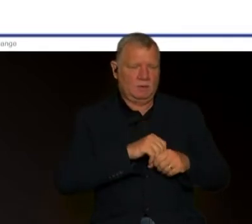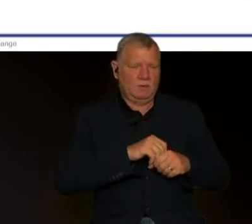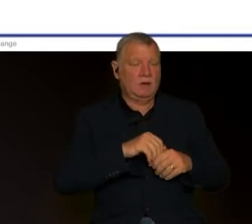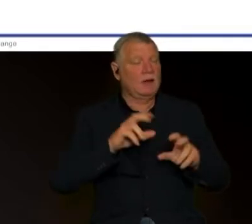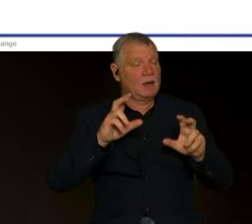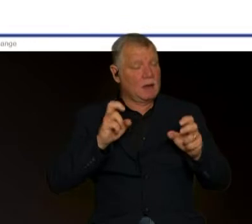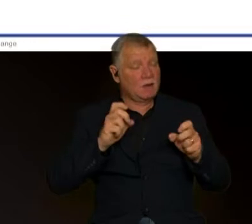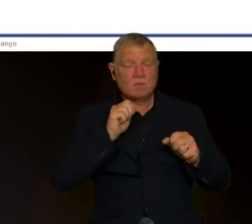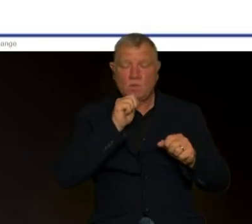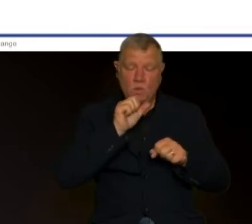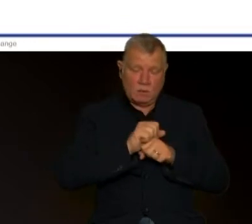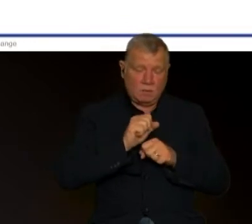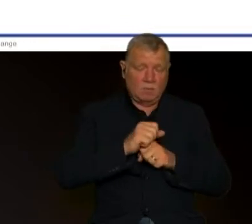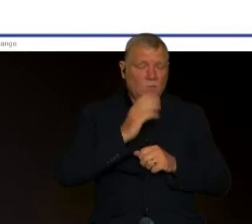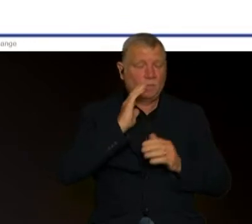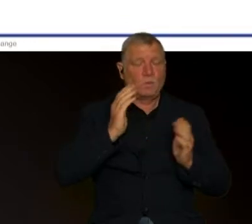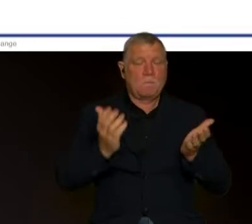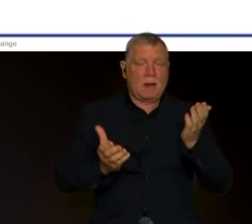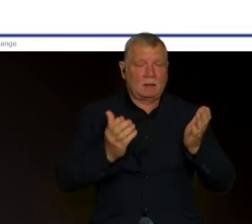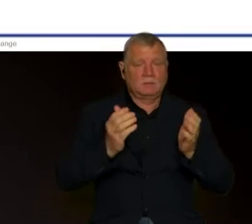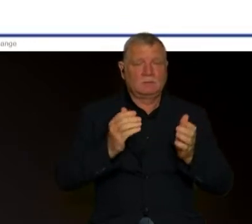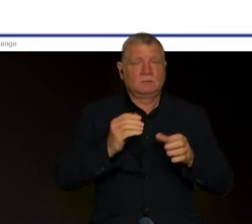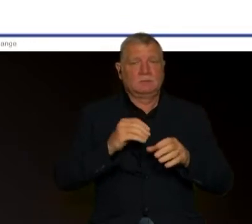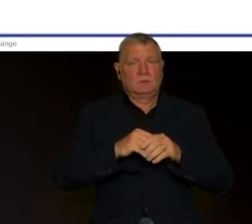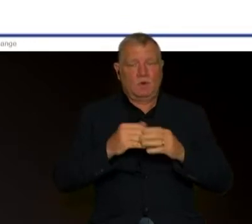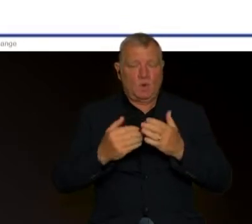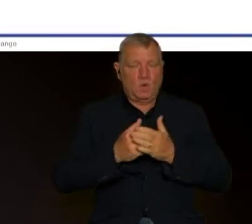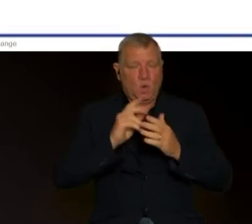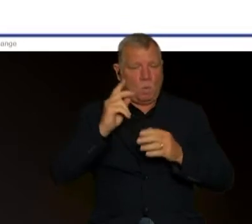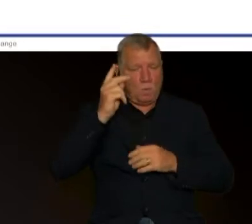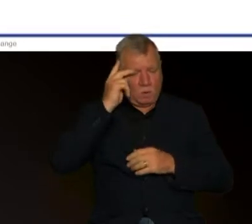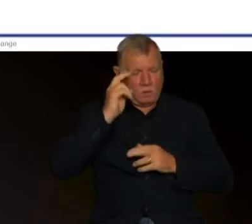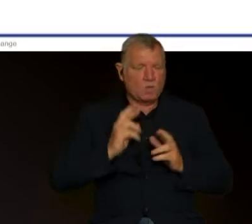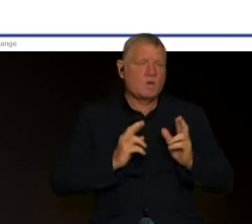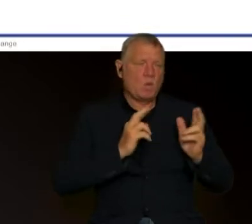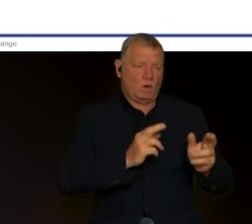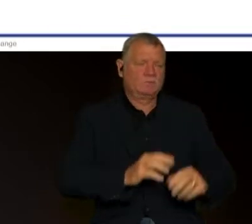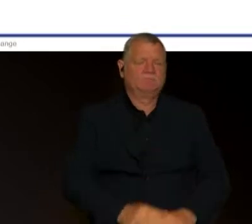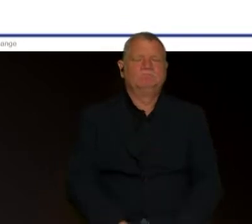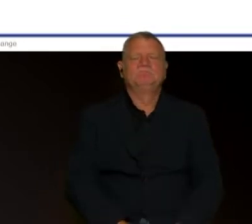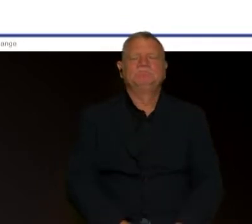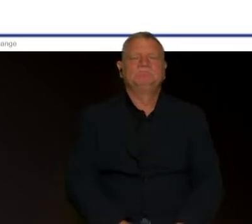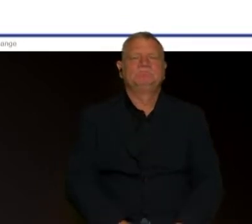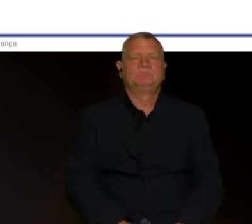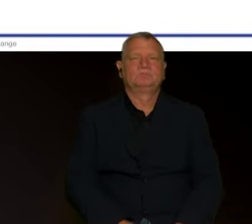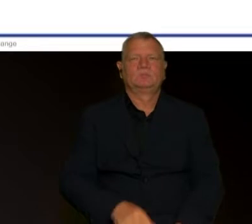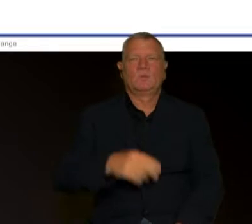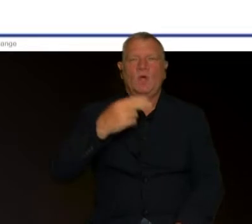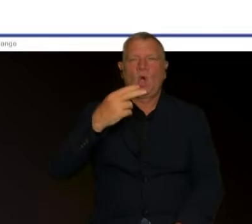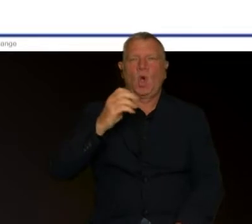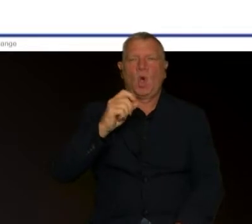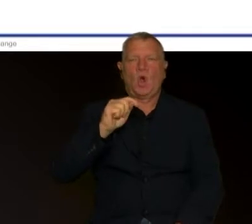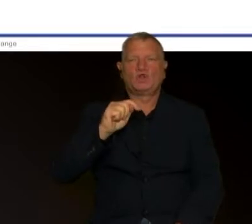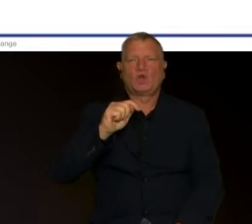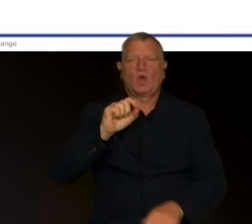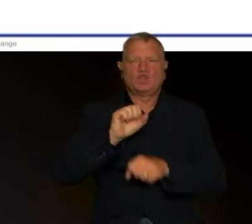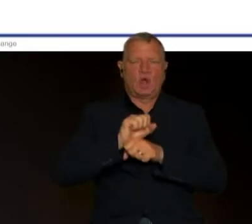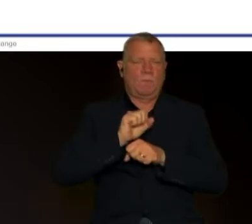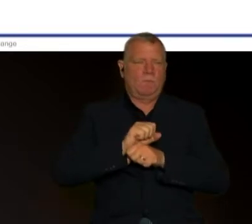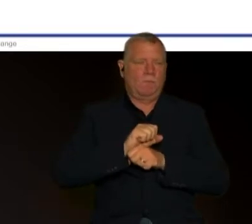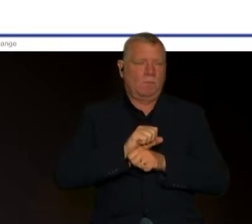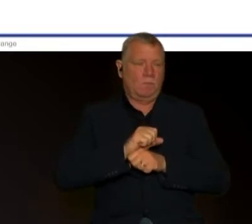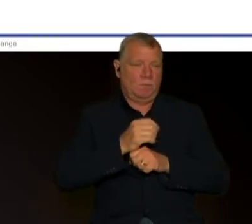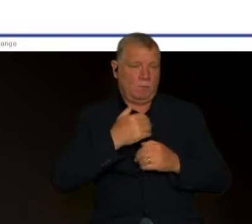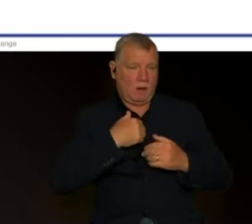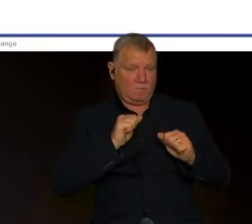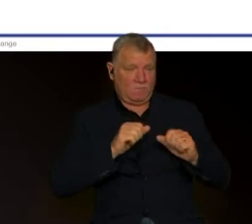is a commitment at some point in January we're going to be working on this and launching that new rewards policy, hot jobs. This means